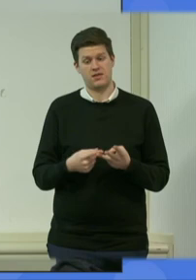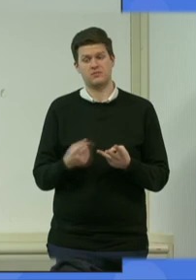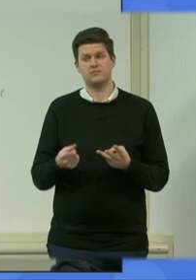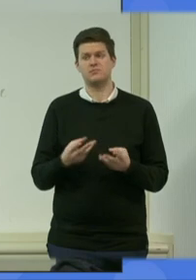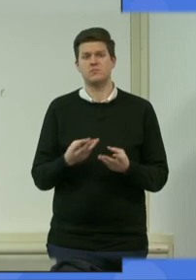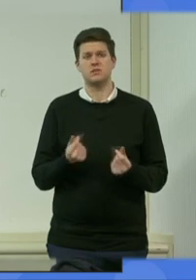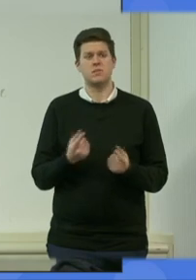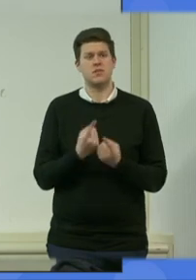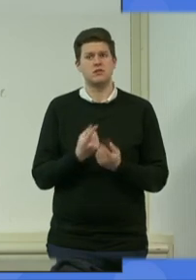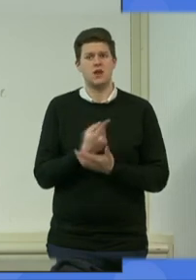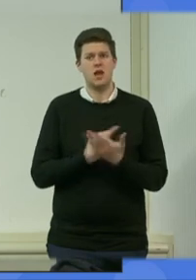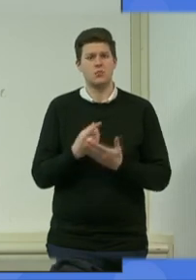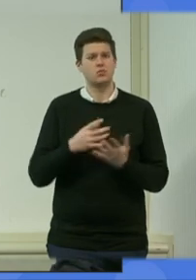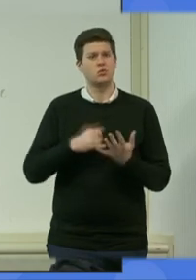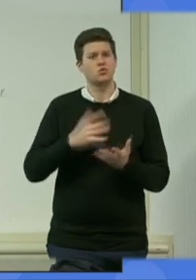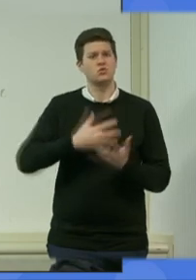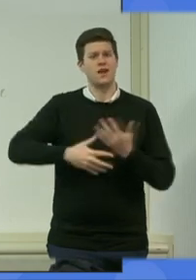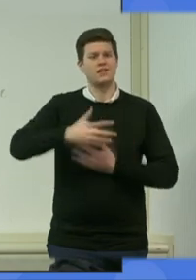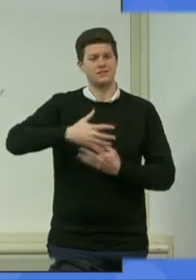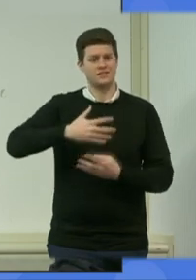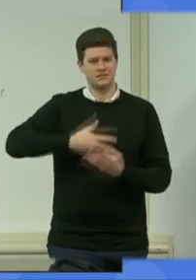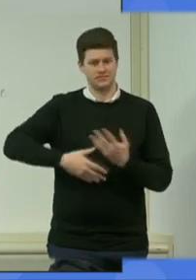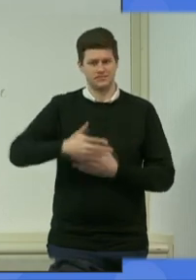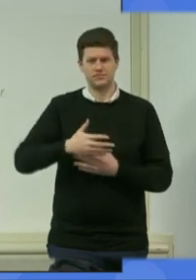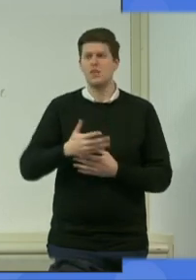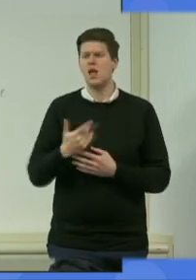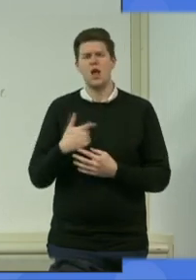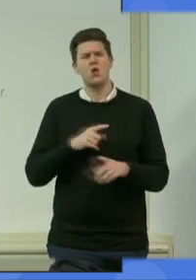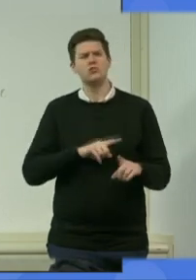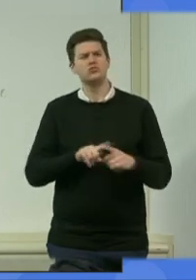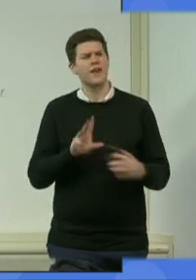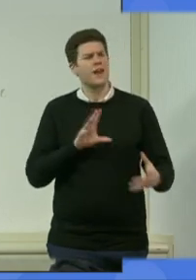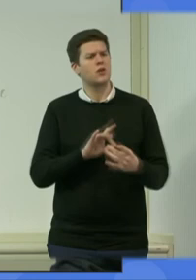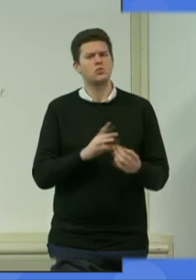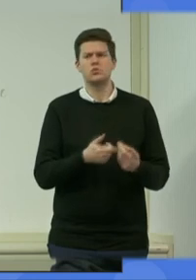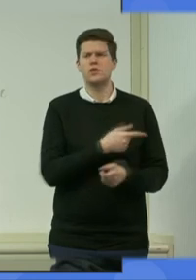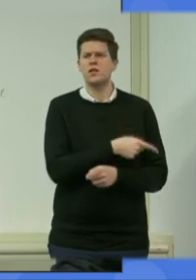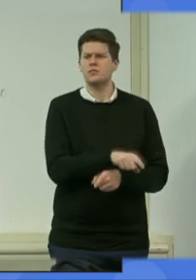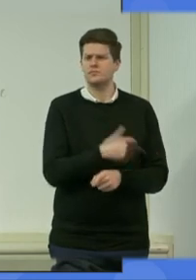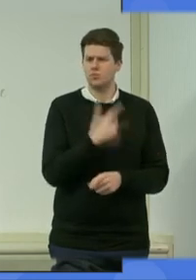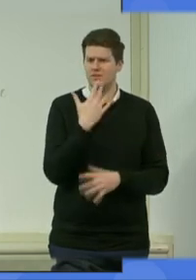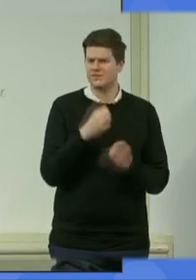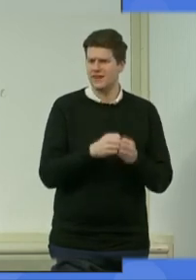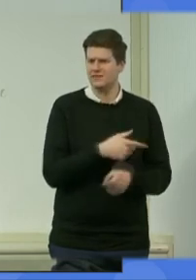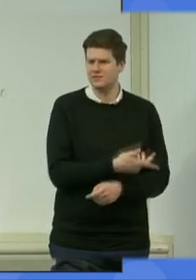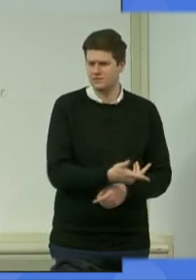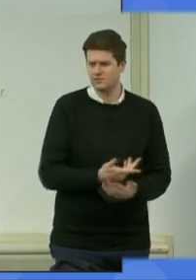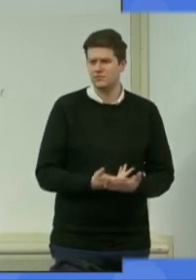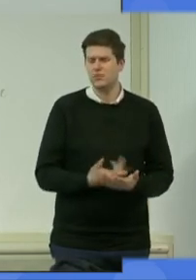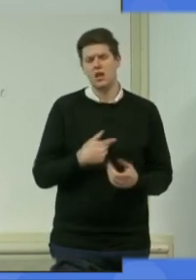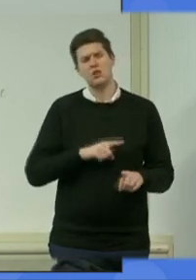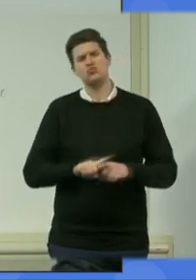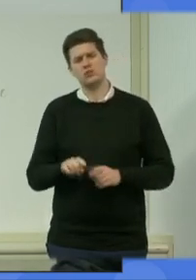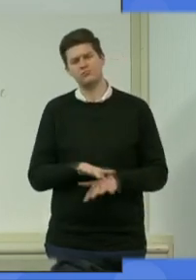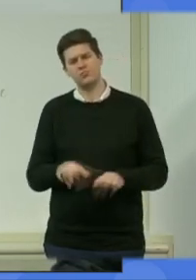of the societal things. I'll try and pick up on one or two things other people have said. There's some really fascinating examples and I'll try and give our point of view on